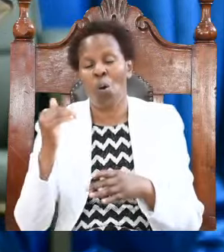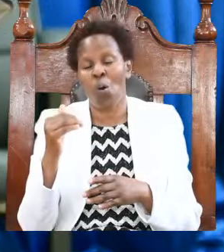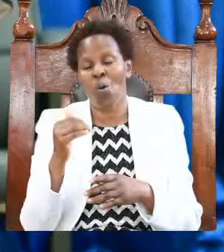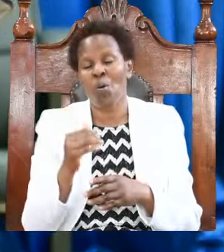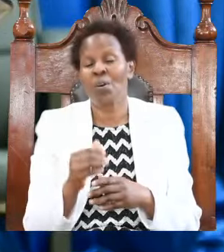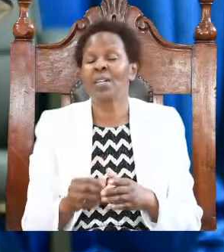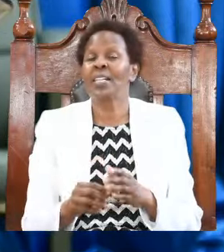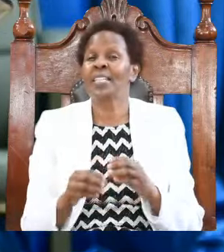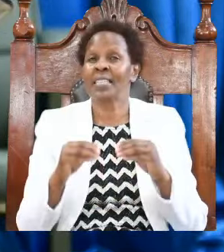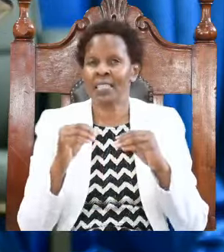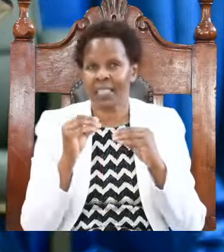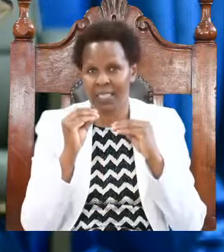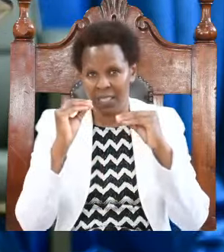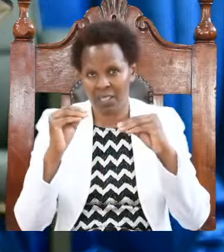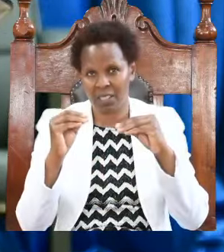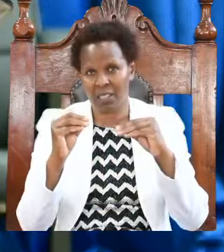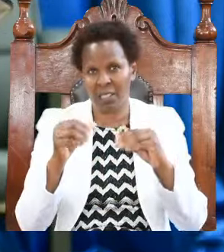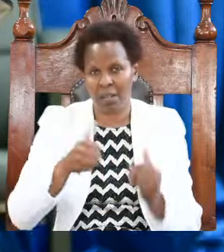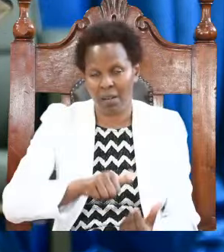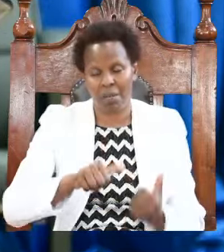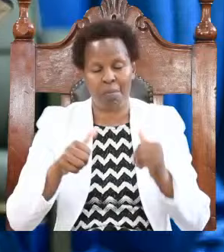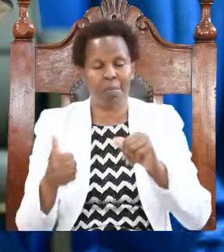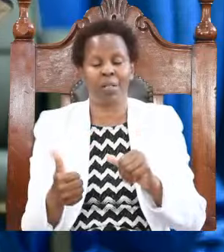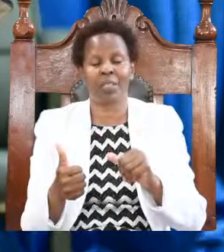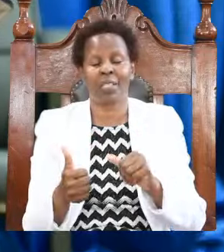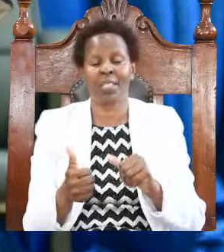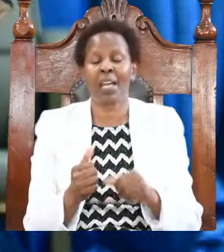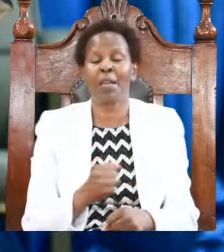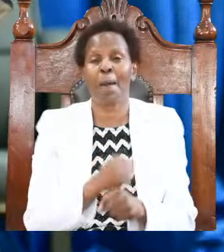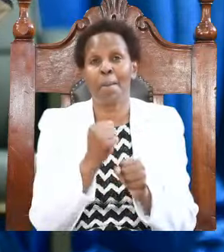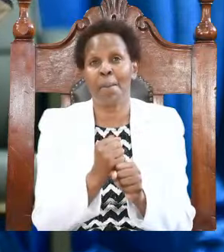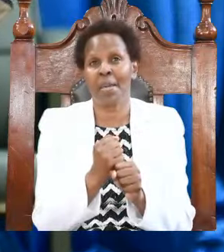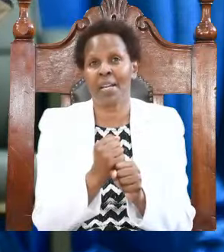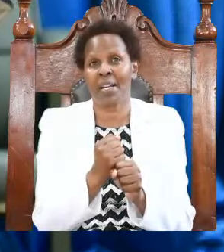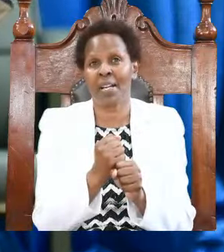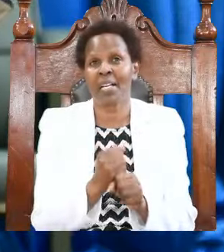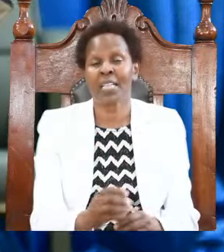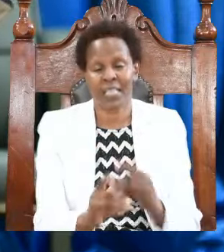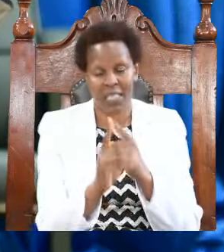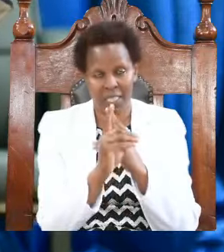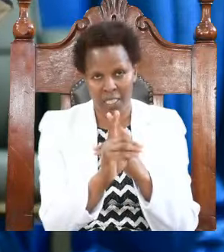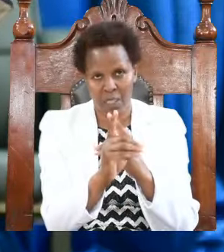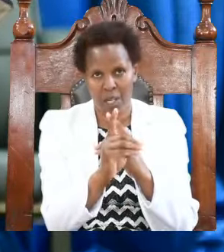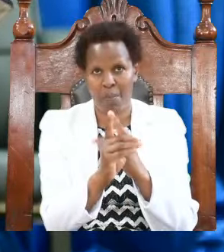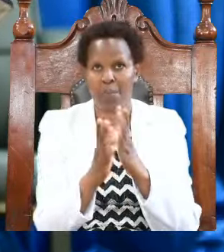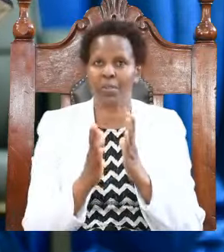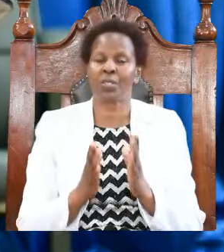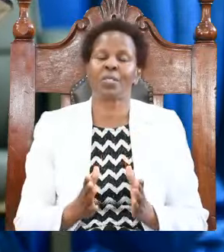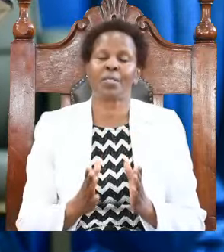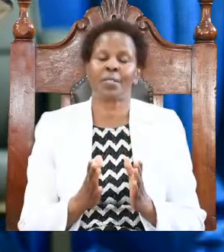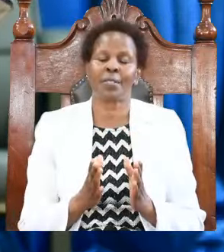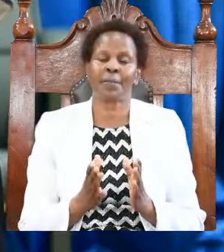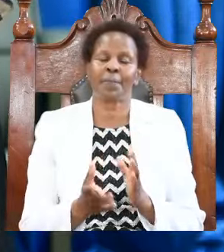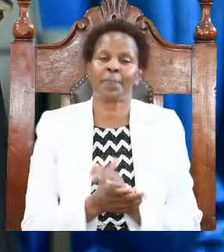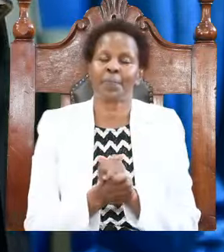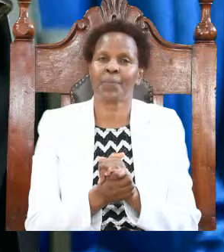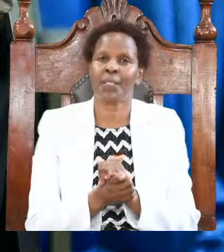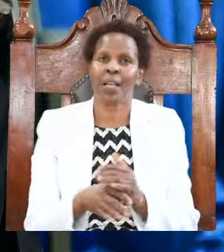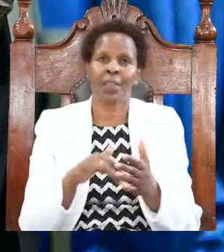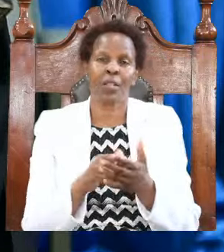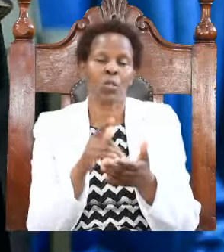them, baptizing them, you know, making them disciples, not making them churchgoers, but making them disciples. And this